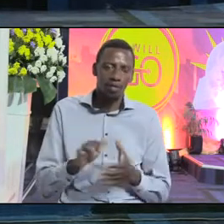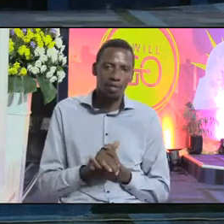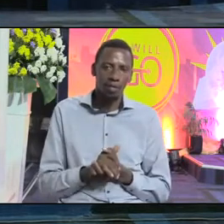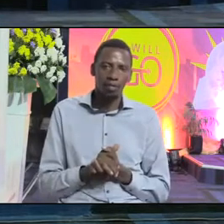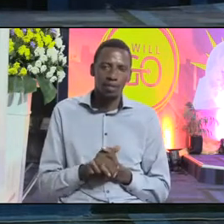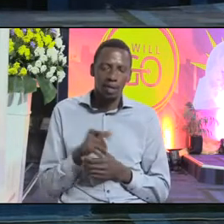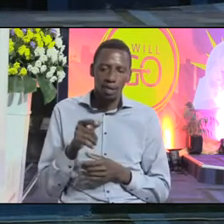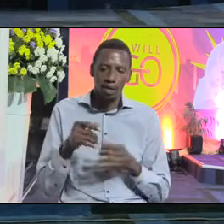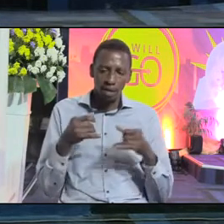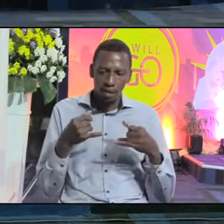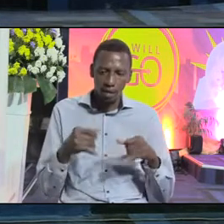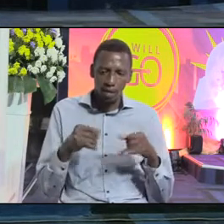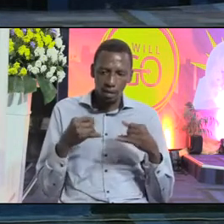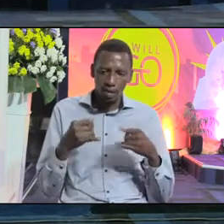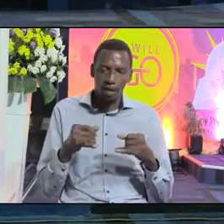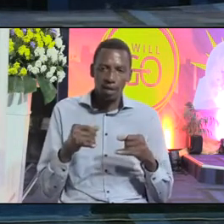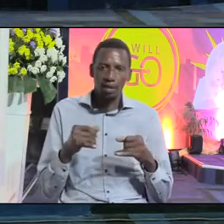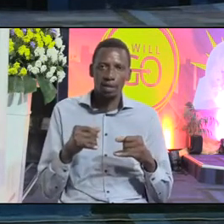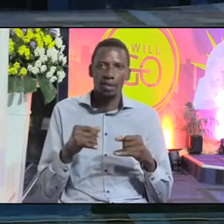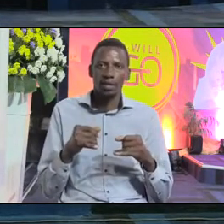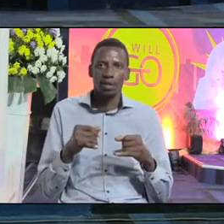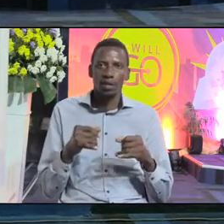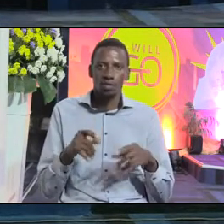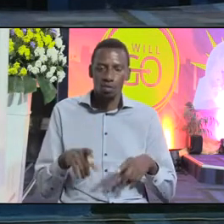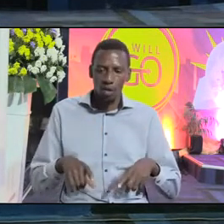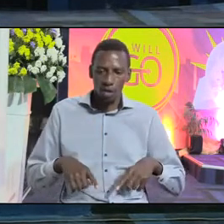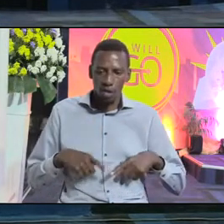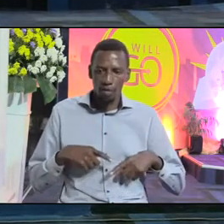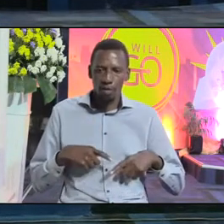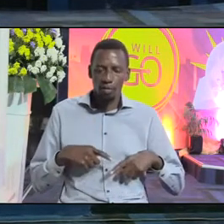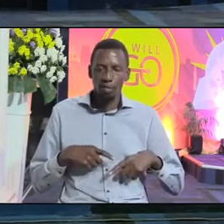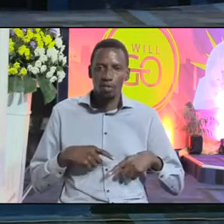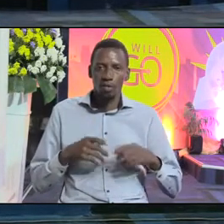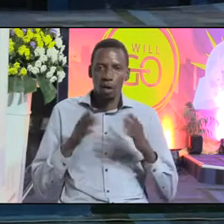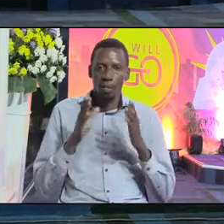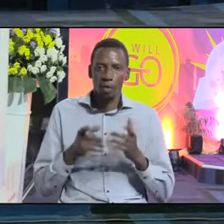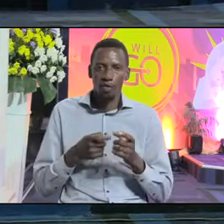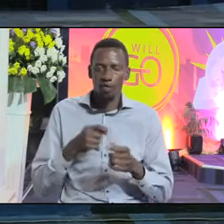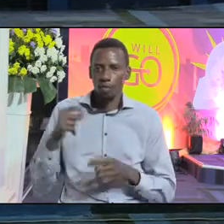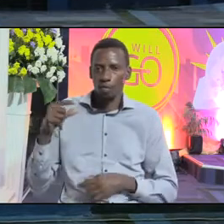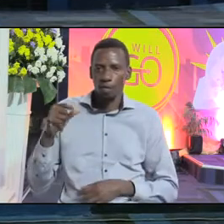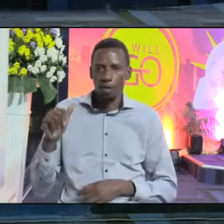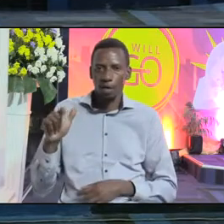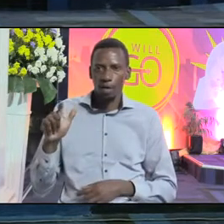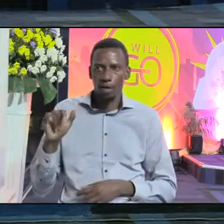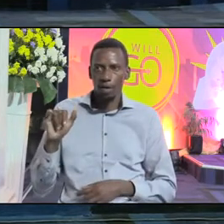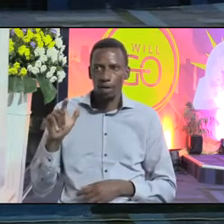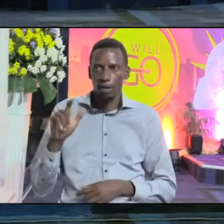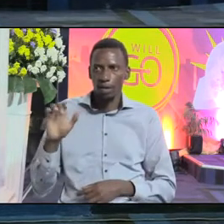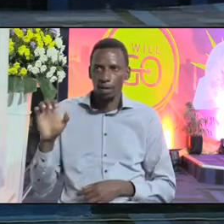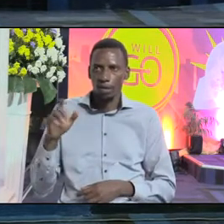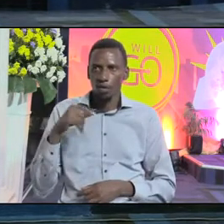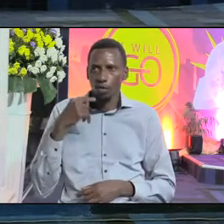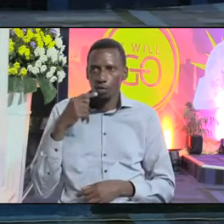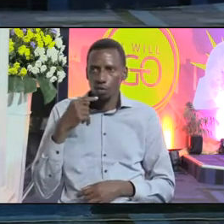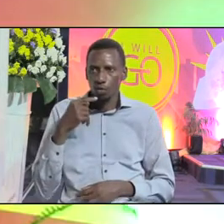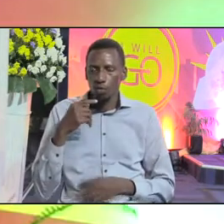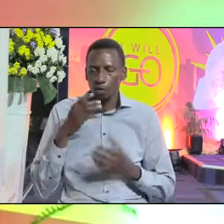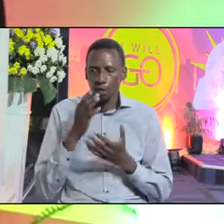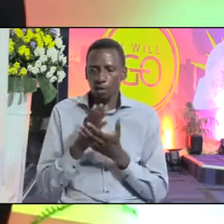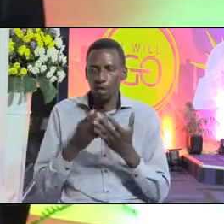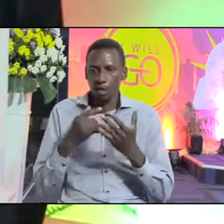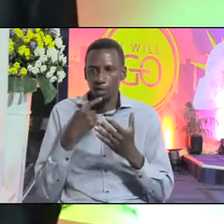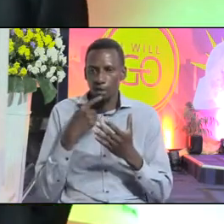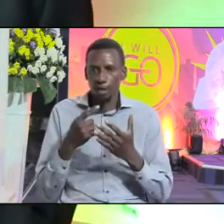the principles of a barefoot Galilean who some say were resurrected on Sunday